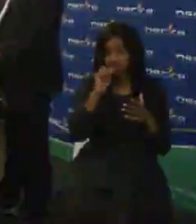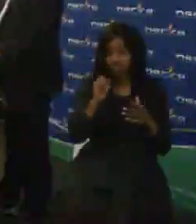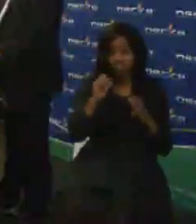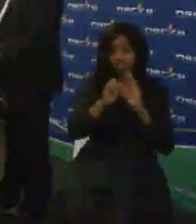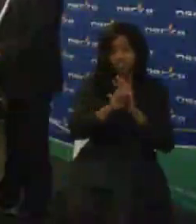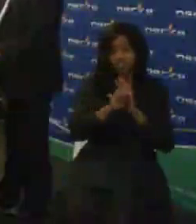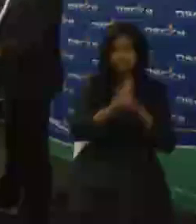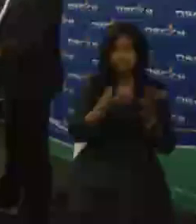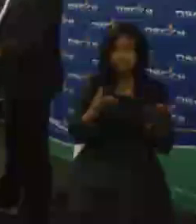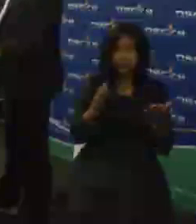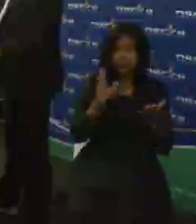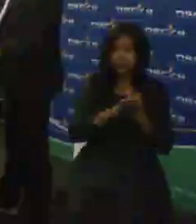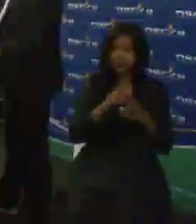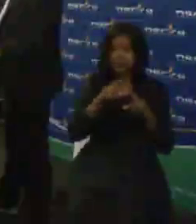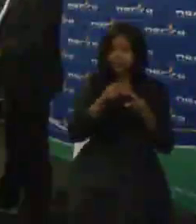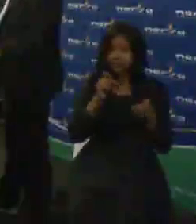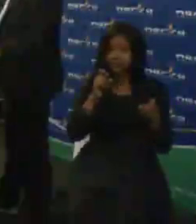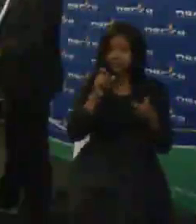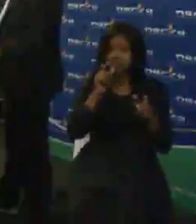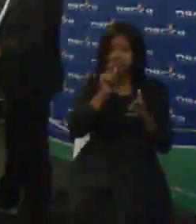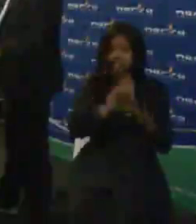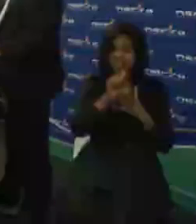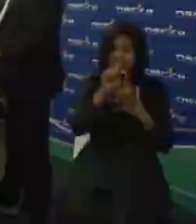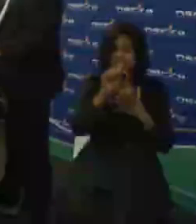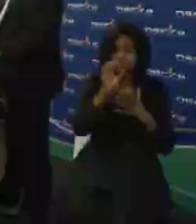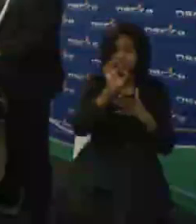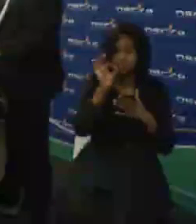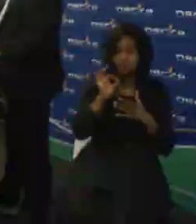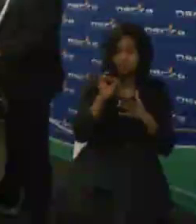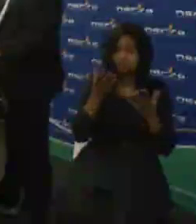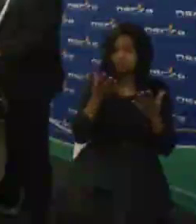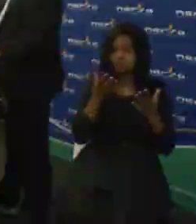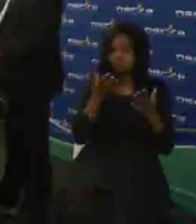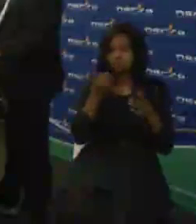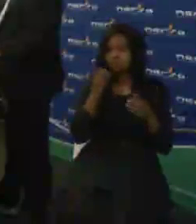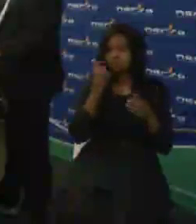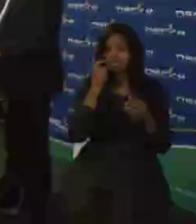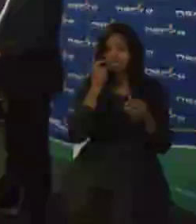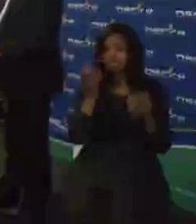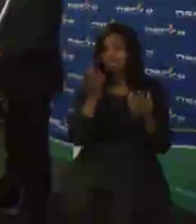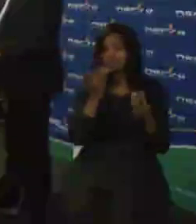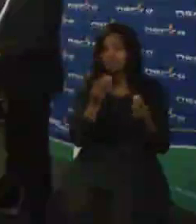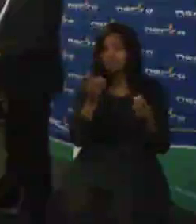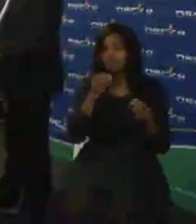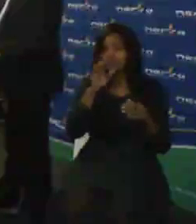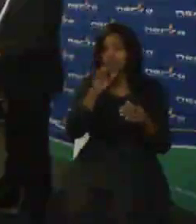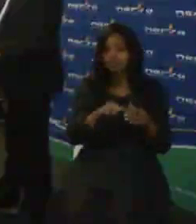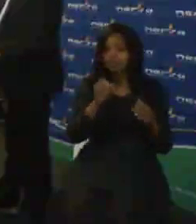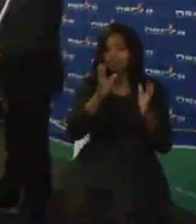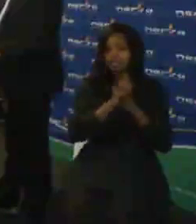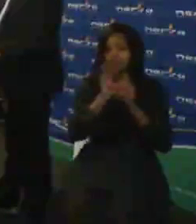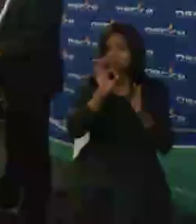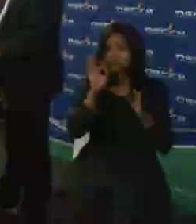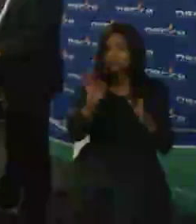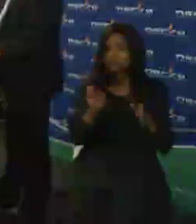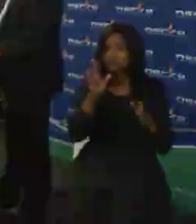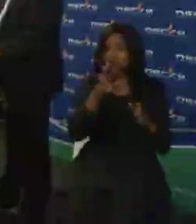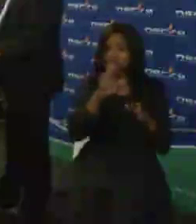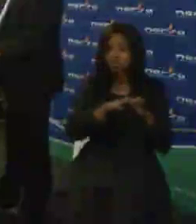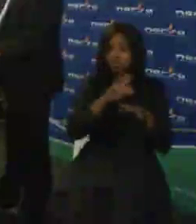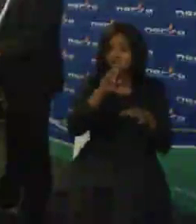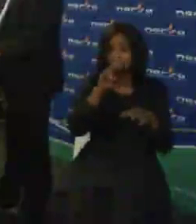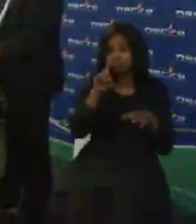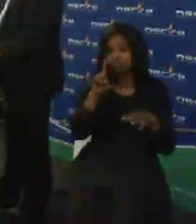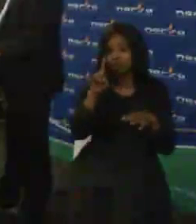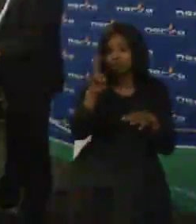example, and from the 17%, let's say for ease of numbers, if you drop it by 10% on a 200